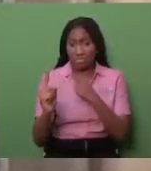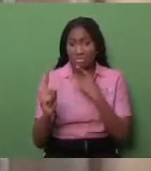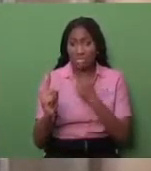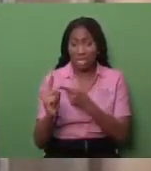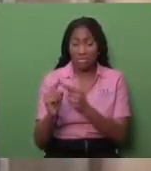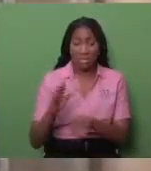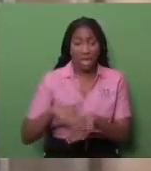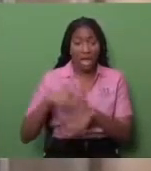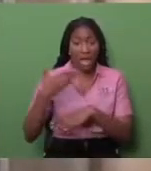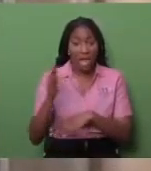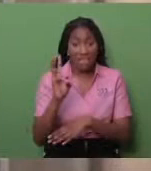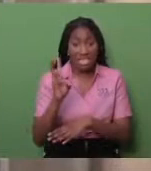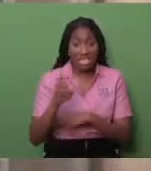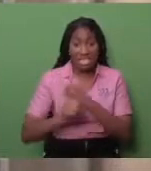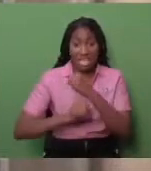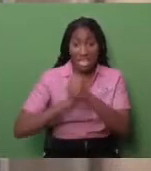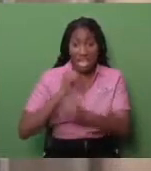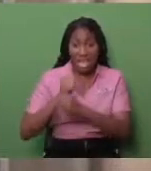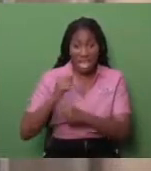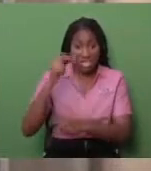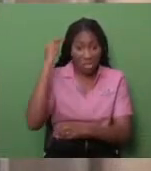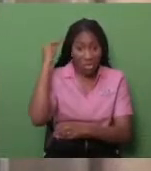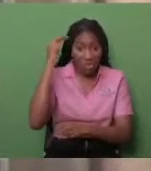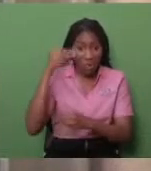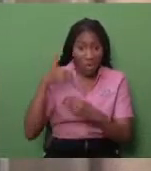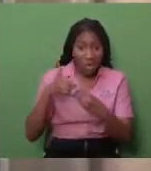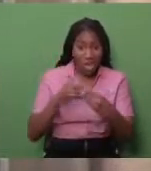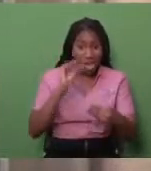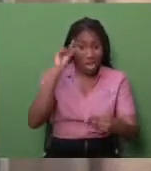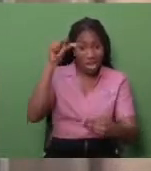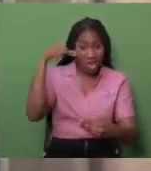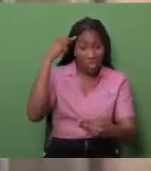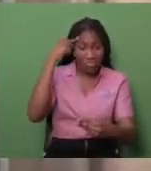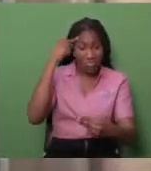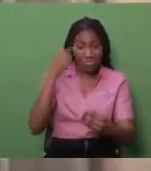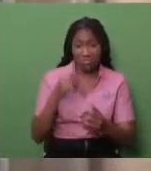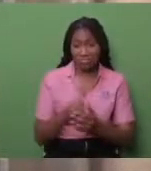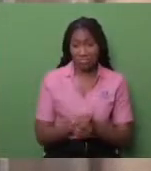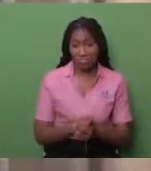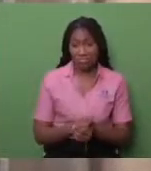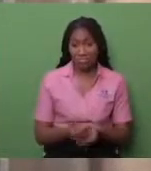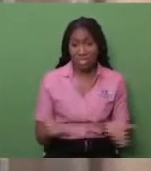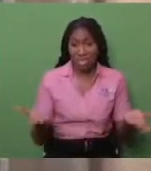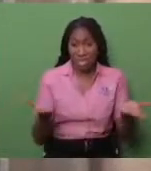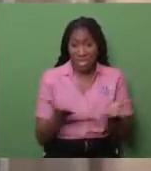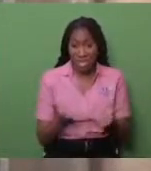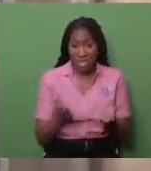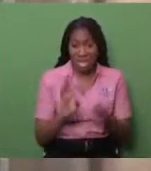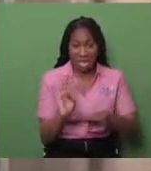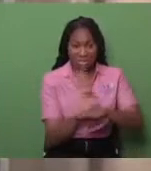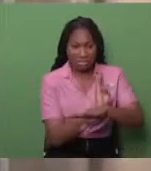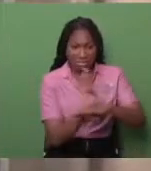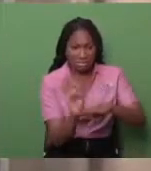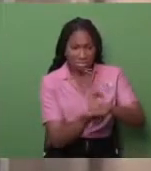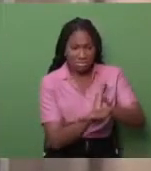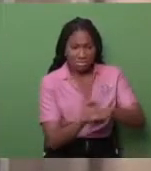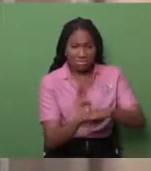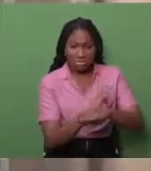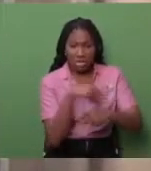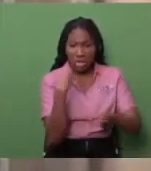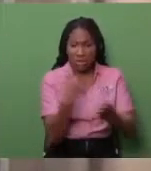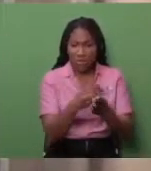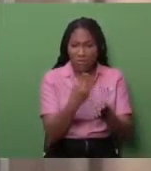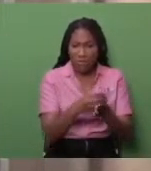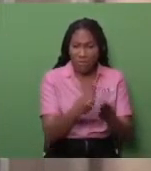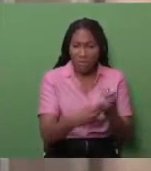this Rowley-led government, the country's macroeconomic institutional capacity, including fiscal and monetary